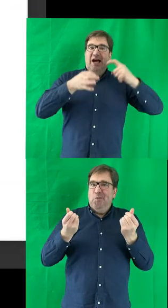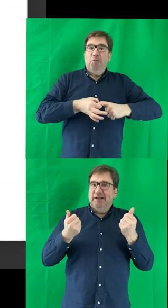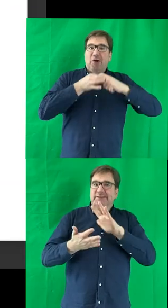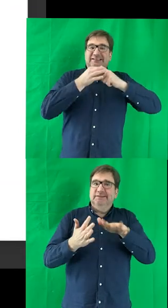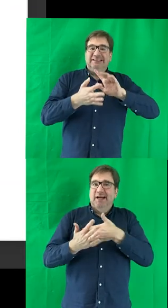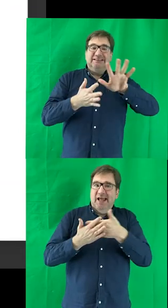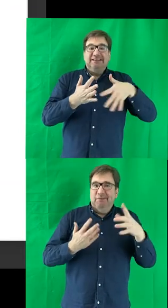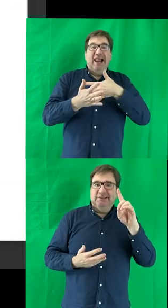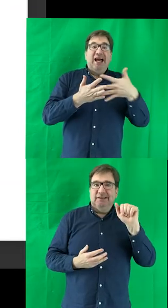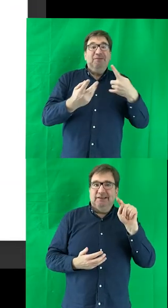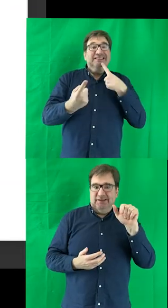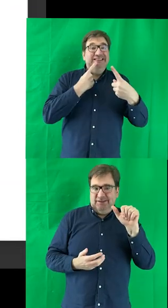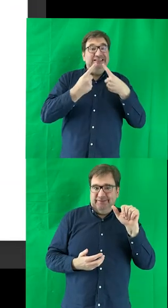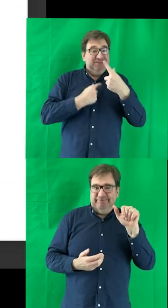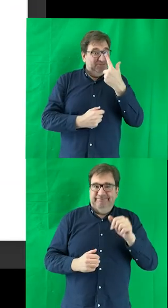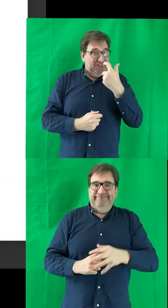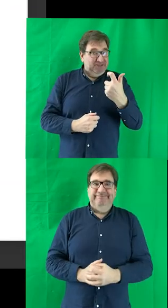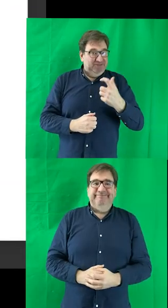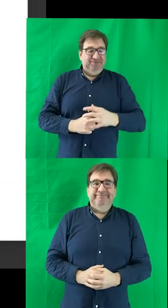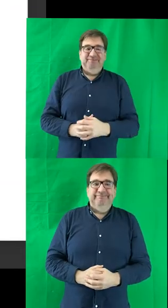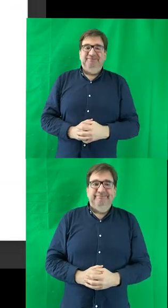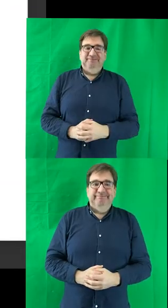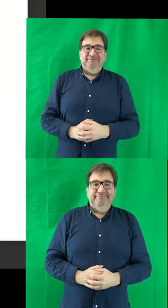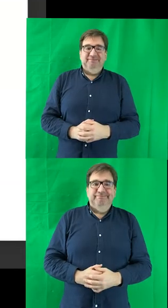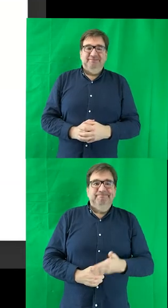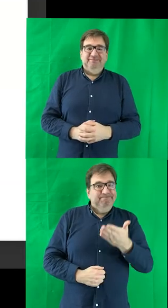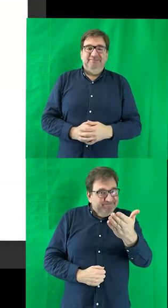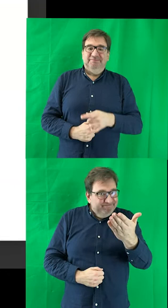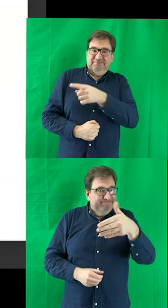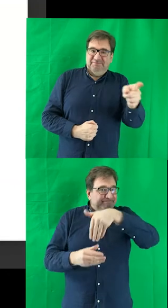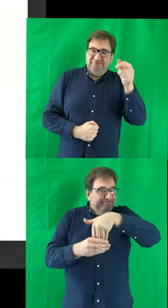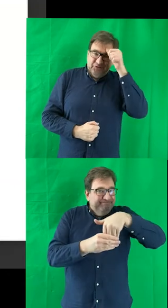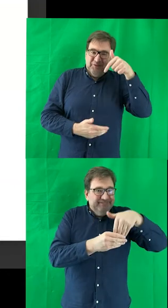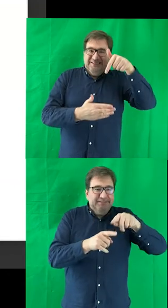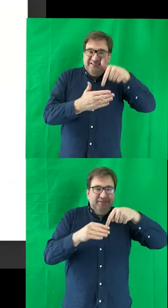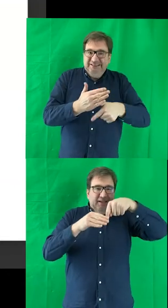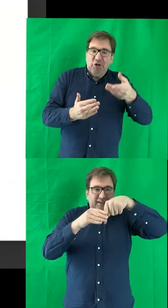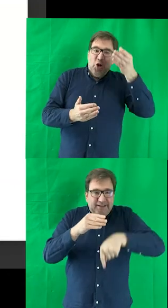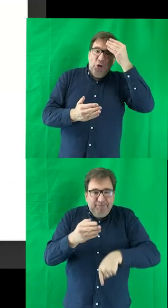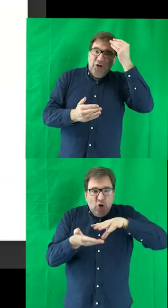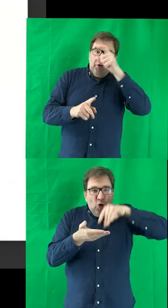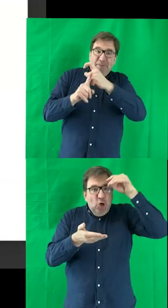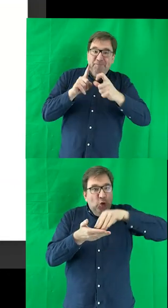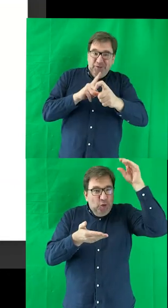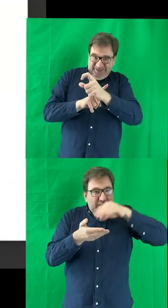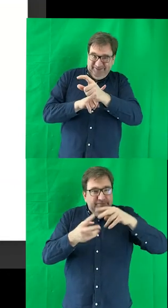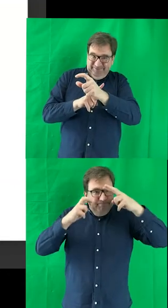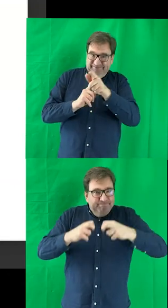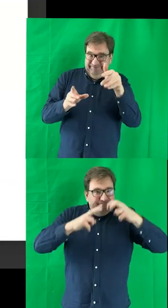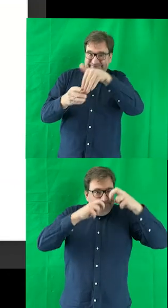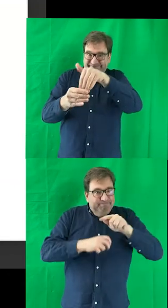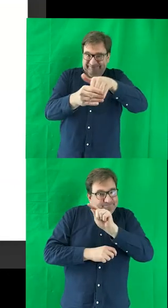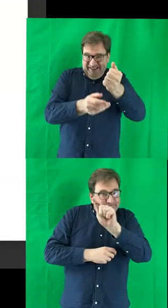arrive at high quality sign language data. Now, many of you will be engaged in the deep